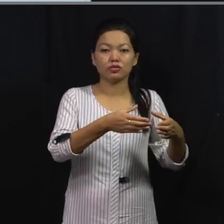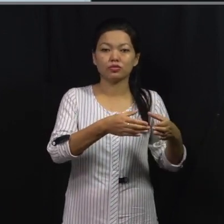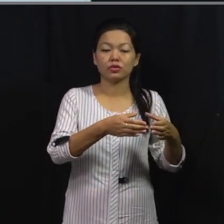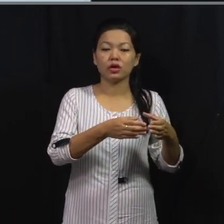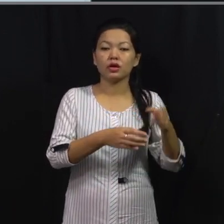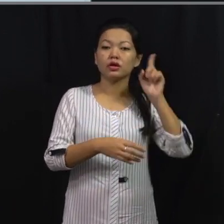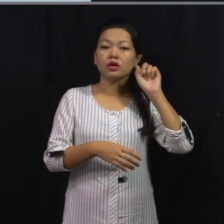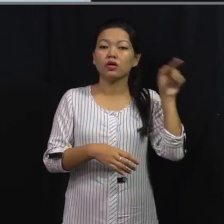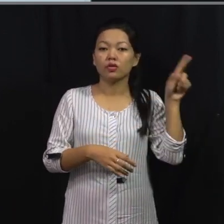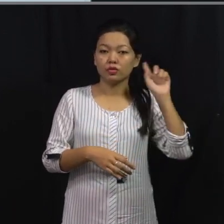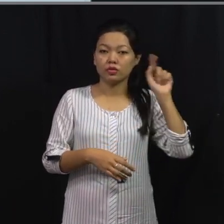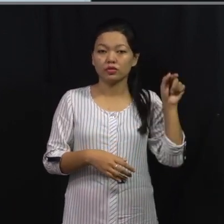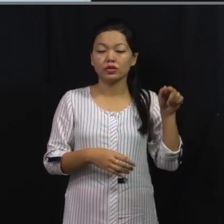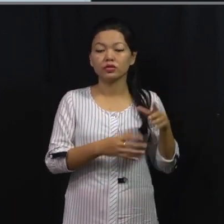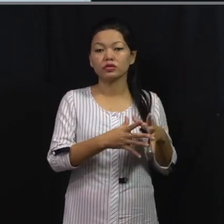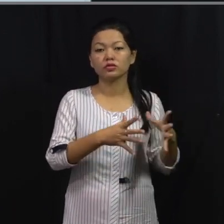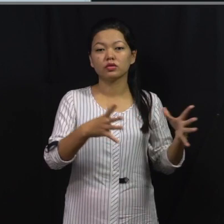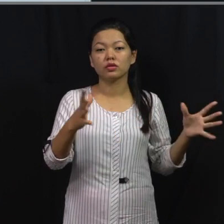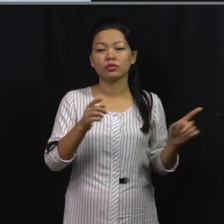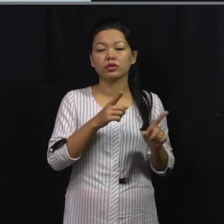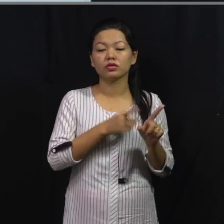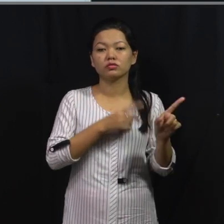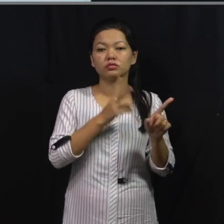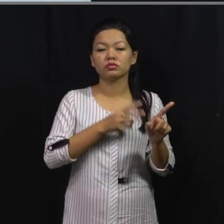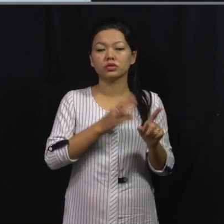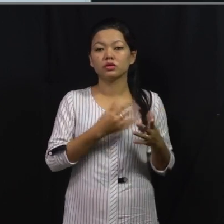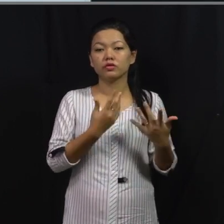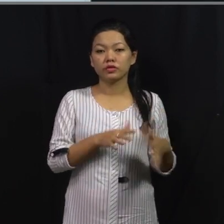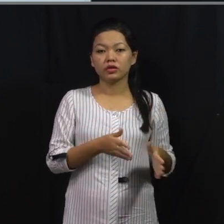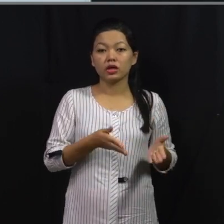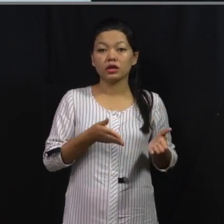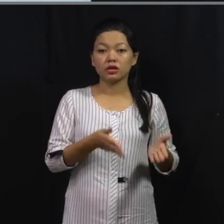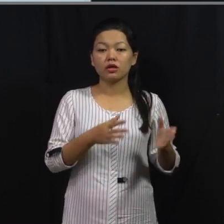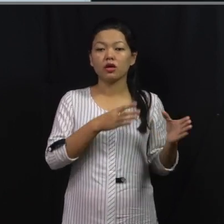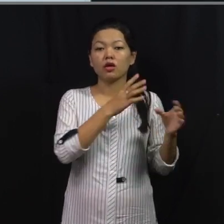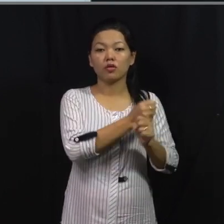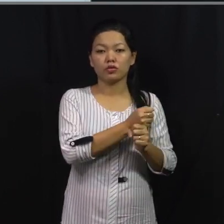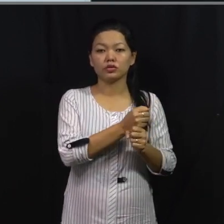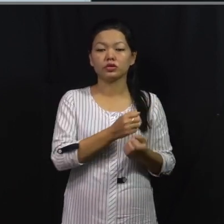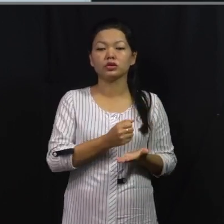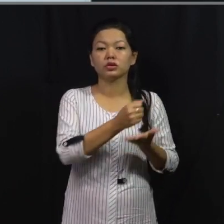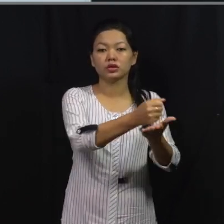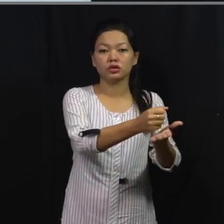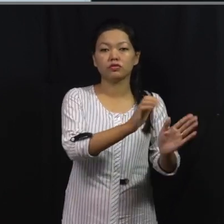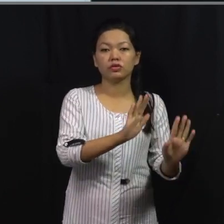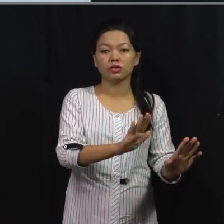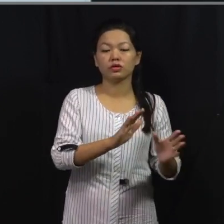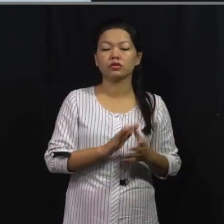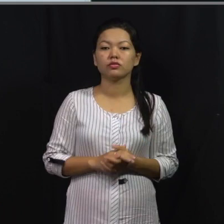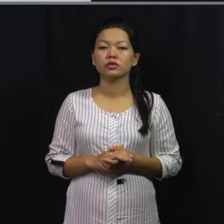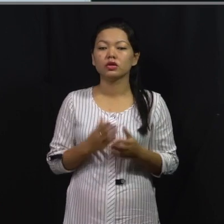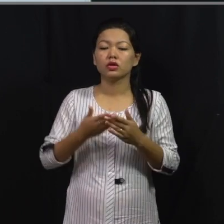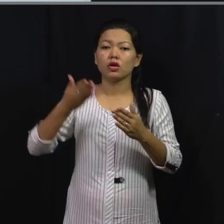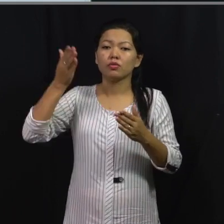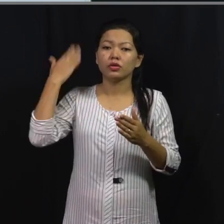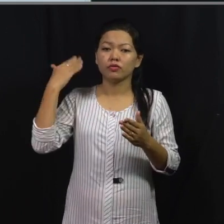you know, special reservations or opportunities, okay, so that, you know, it will compromise with what they have not been given